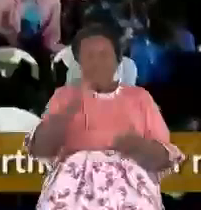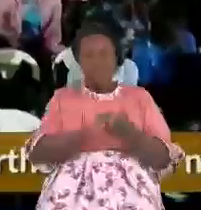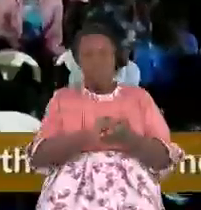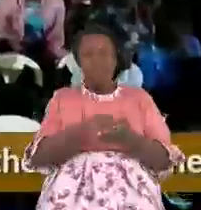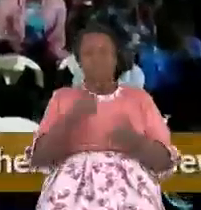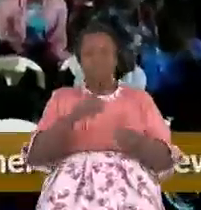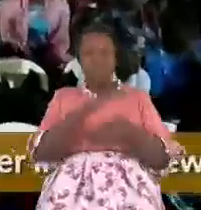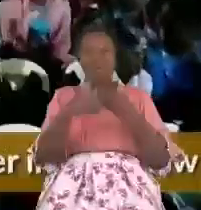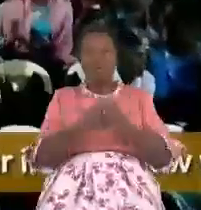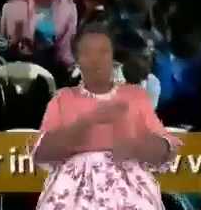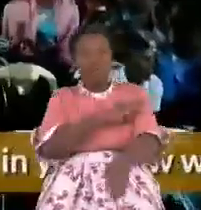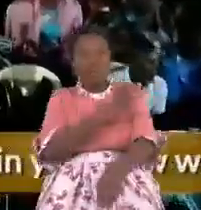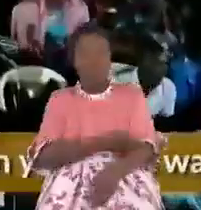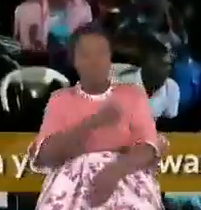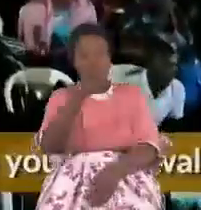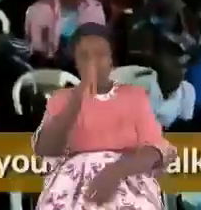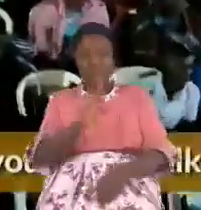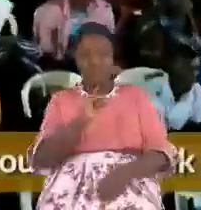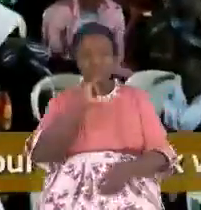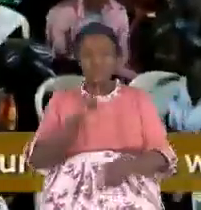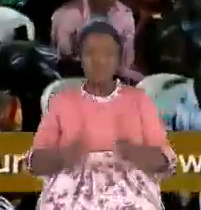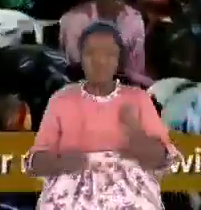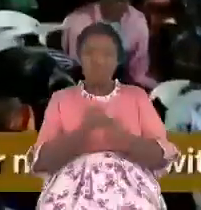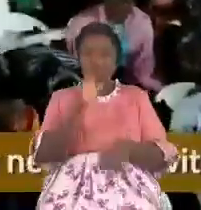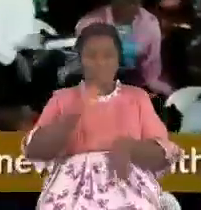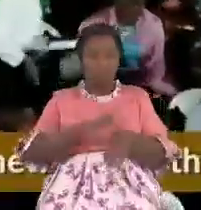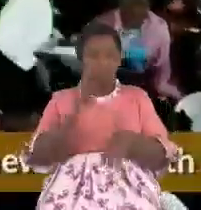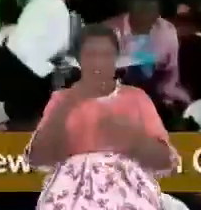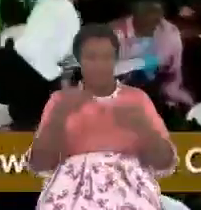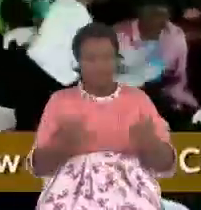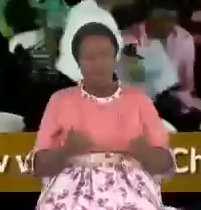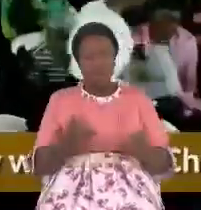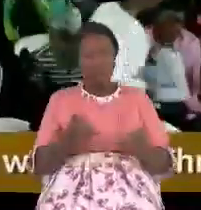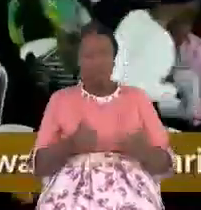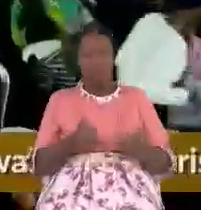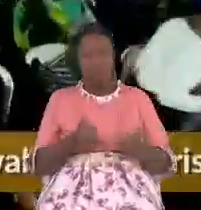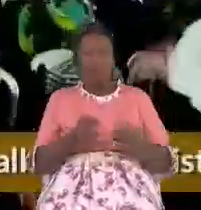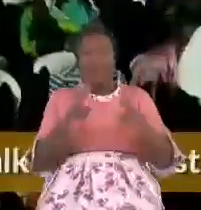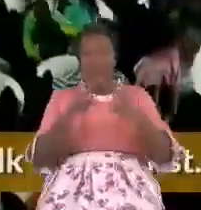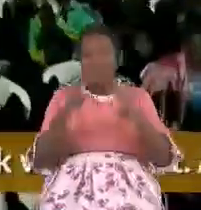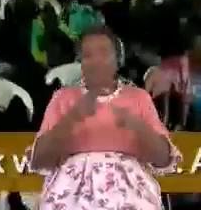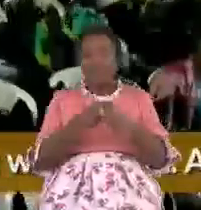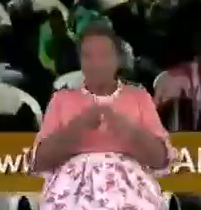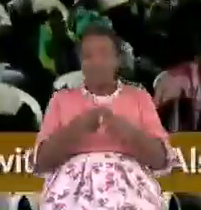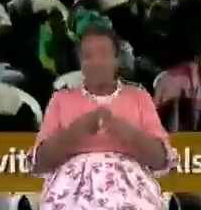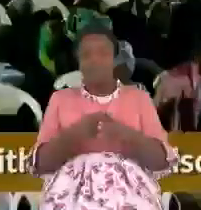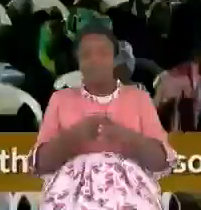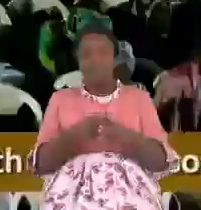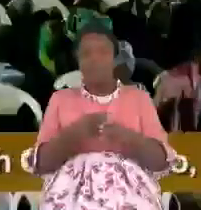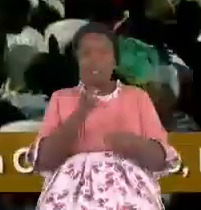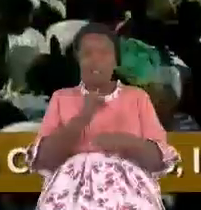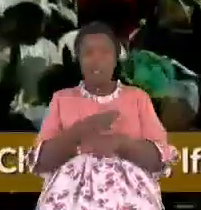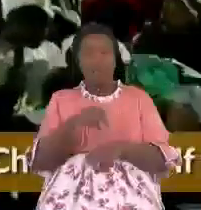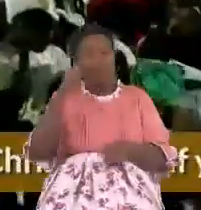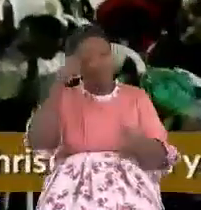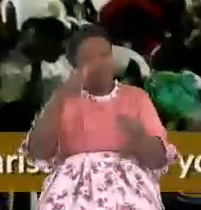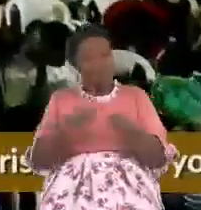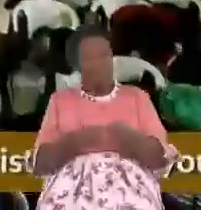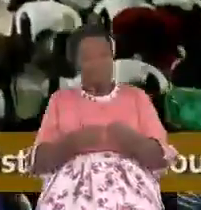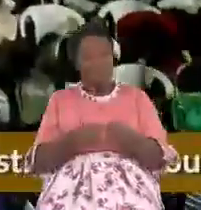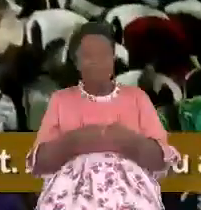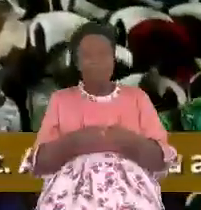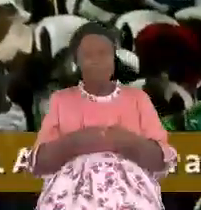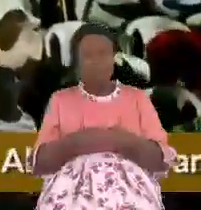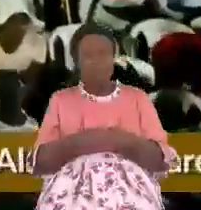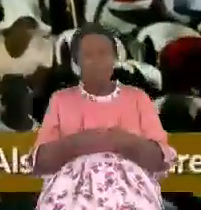now any moment from now cancel us remember stand there because you need to